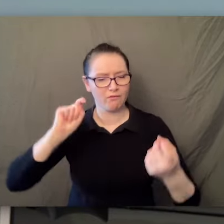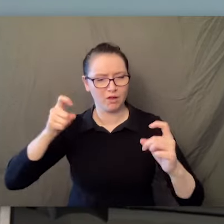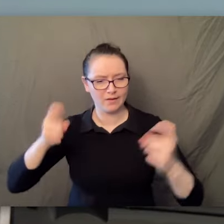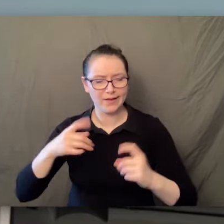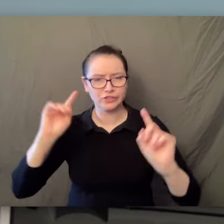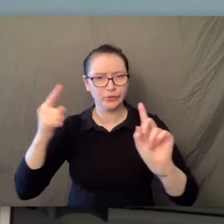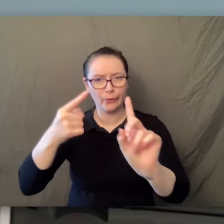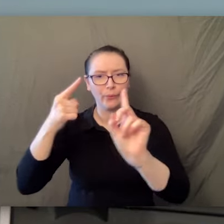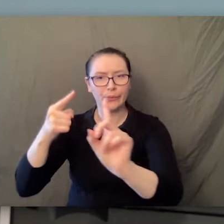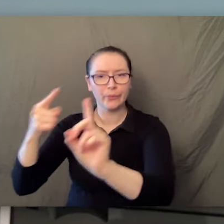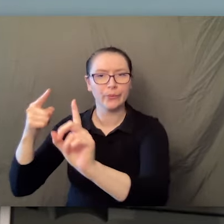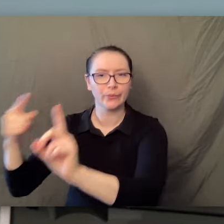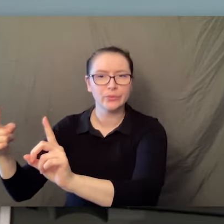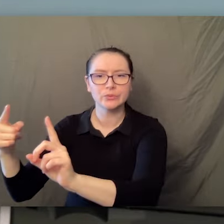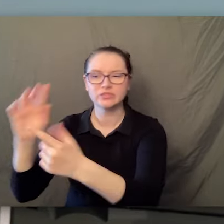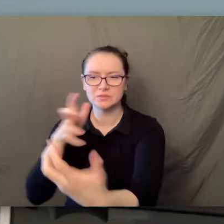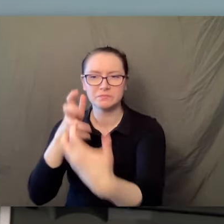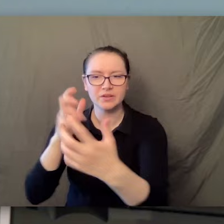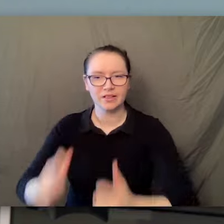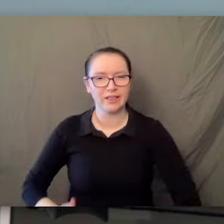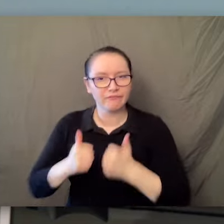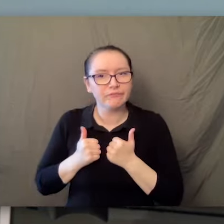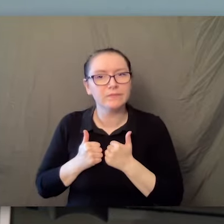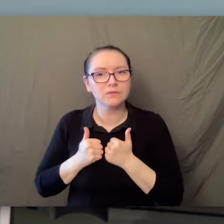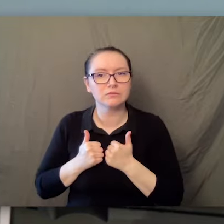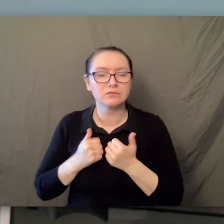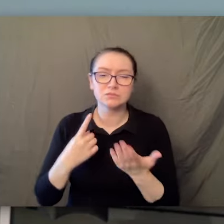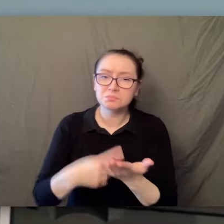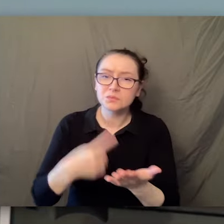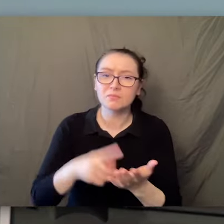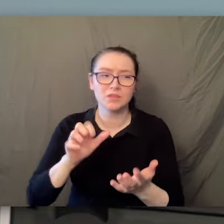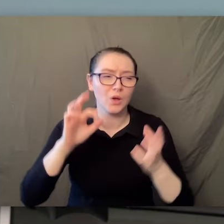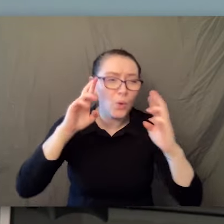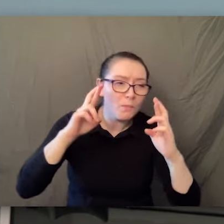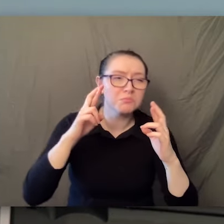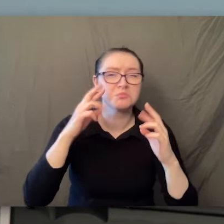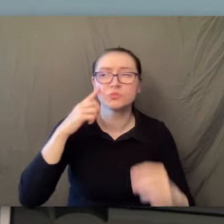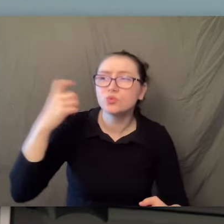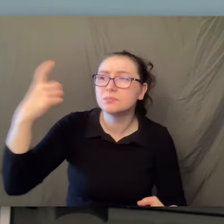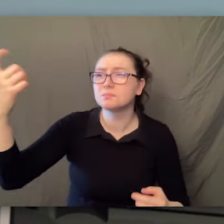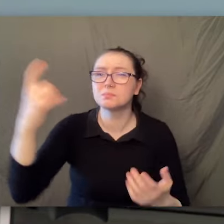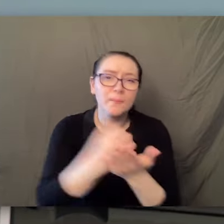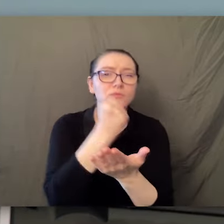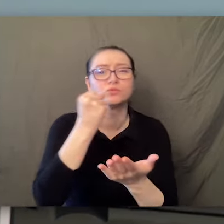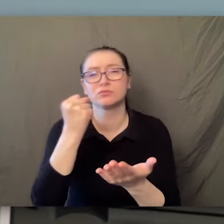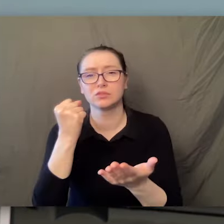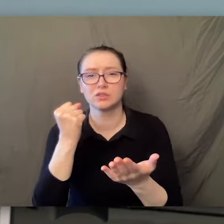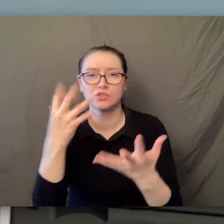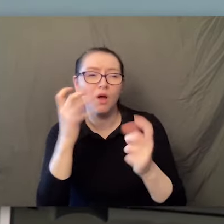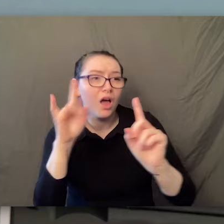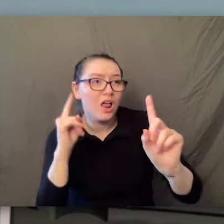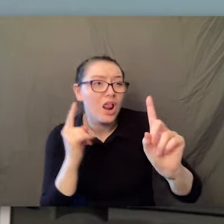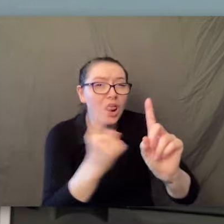sign. We change our goals as the seasons of life change. Sometimes the hope, the dream, the opportunity